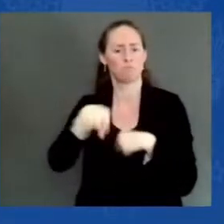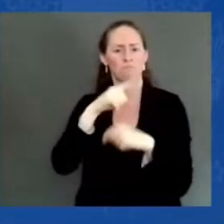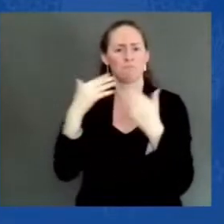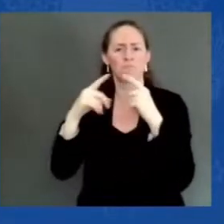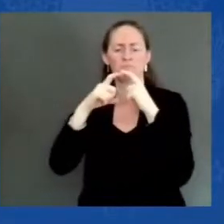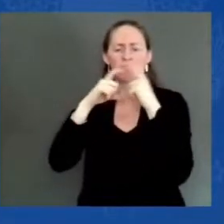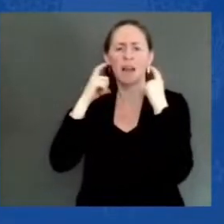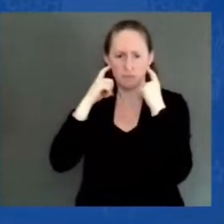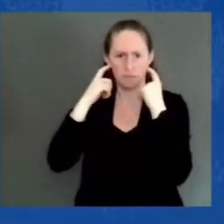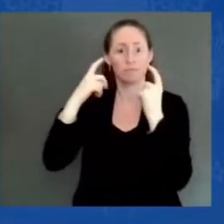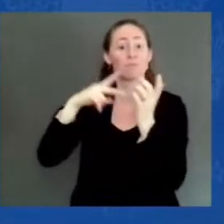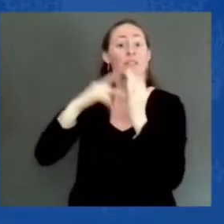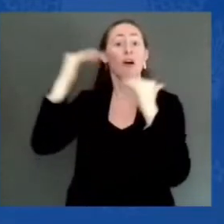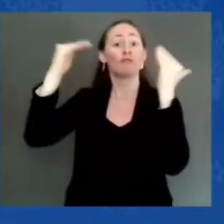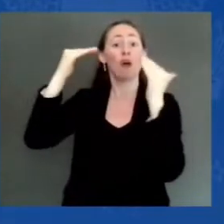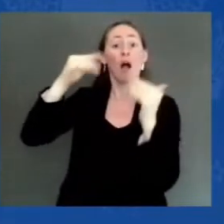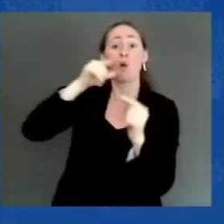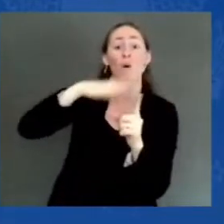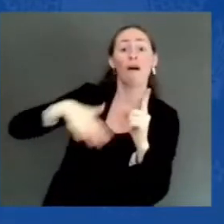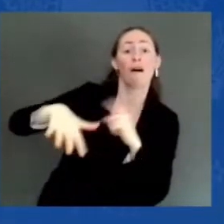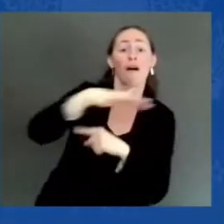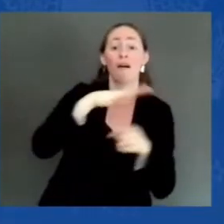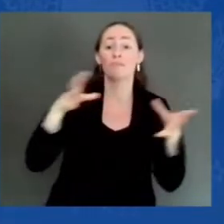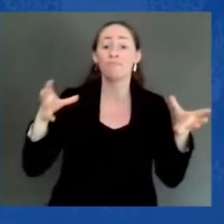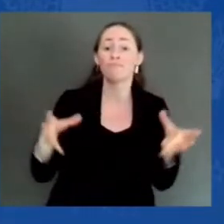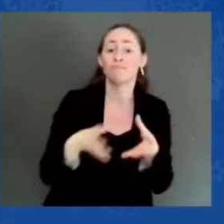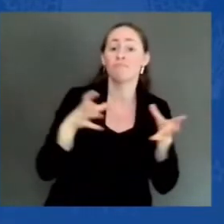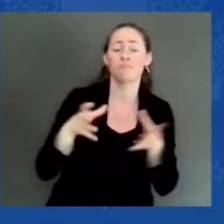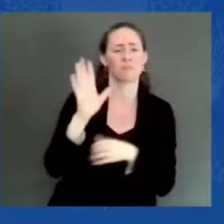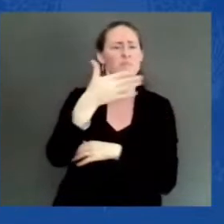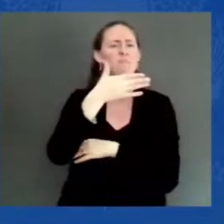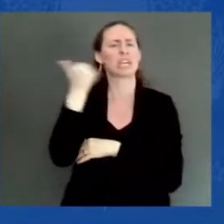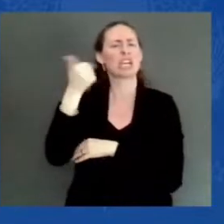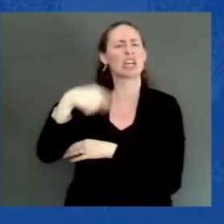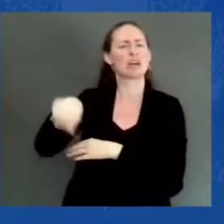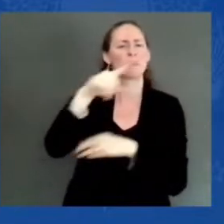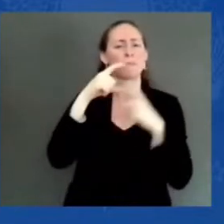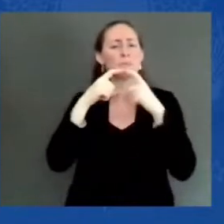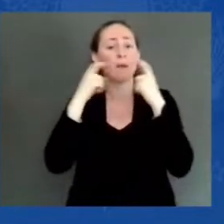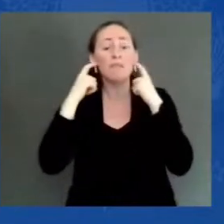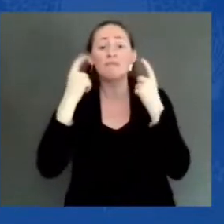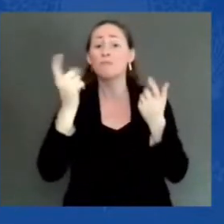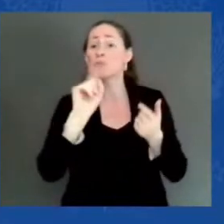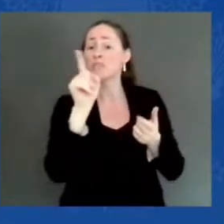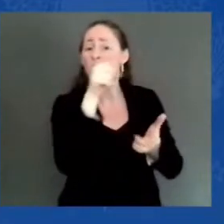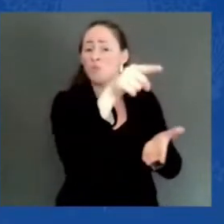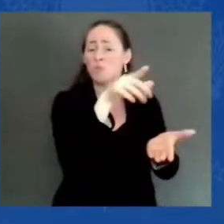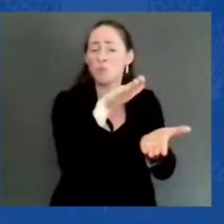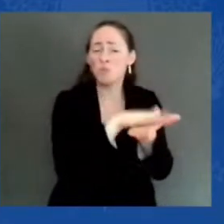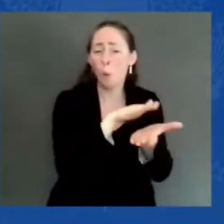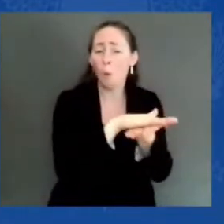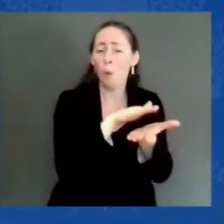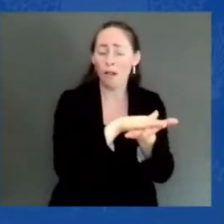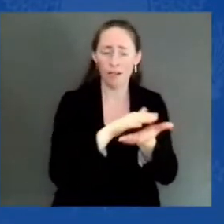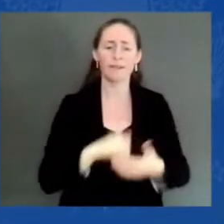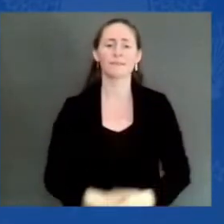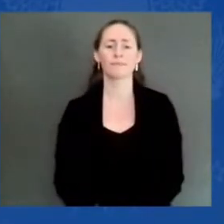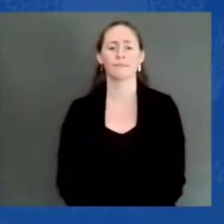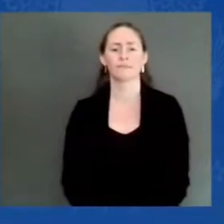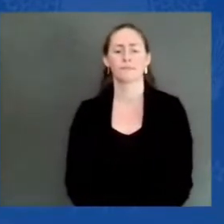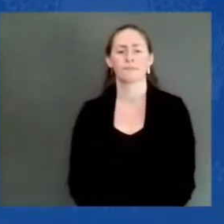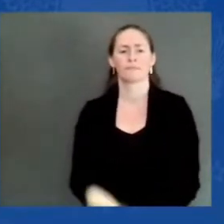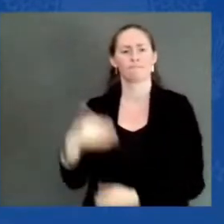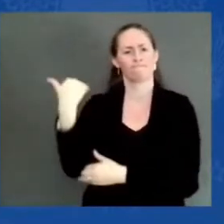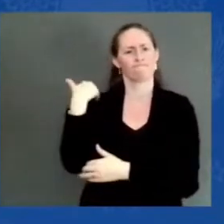to make sure children are wearing masks in school. Before I talk about the news related to vaccines, let me say a few words